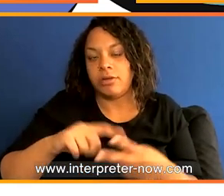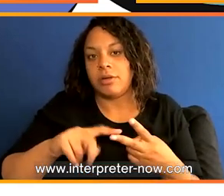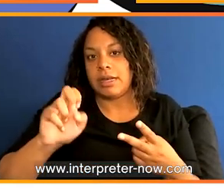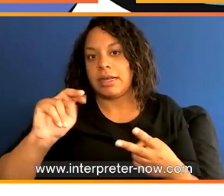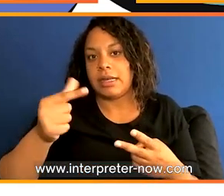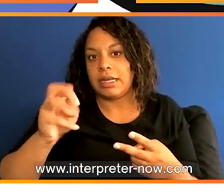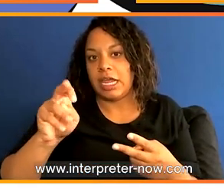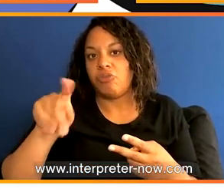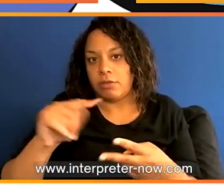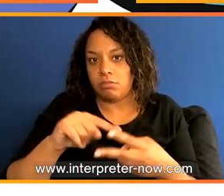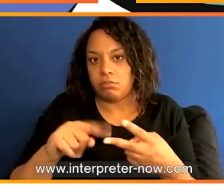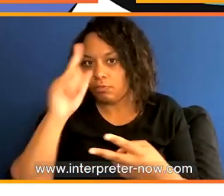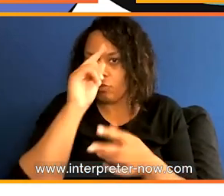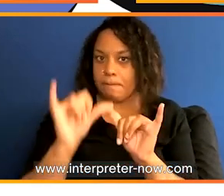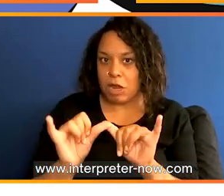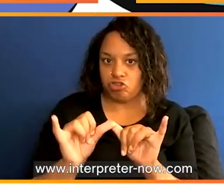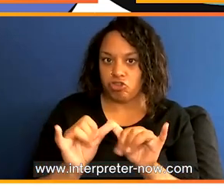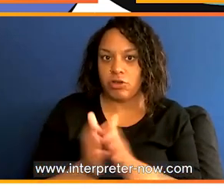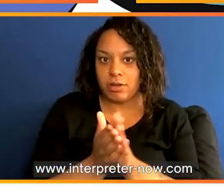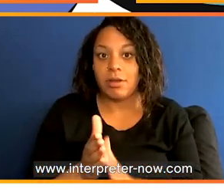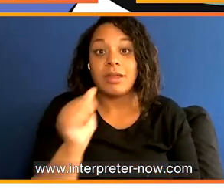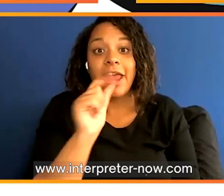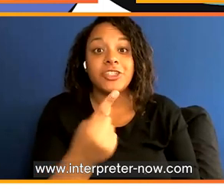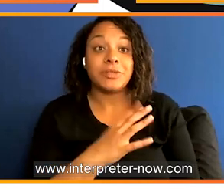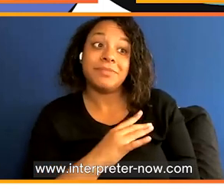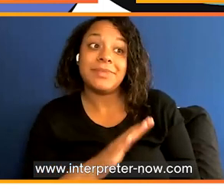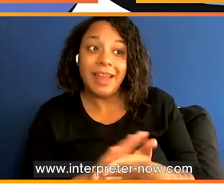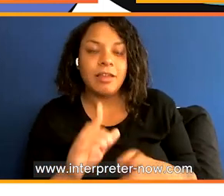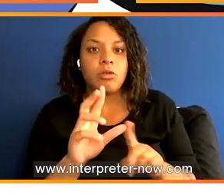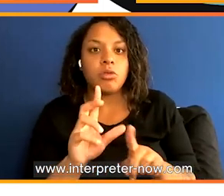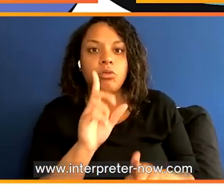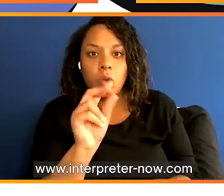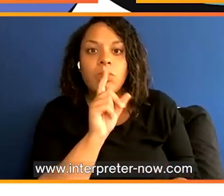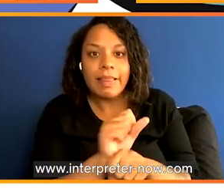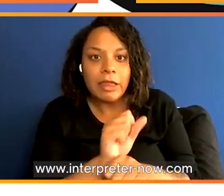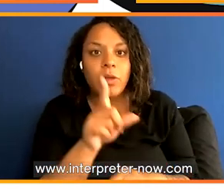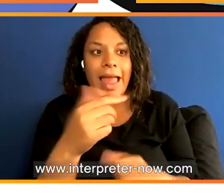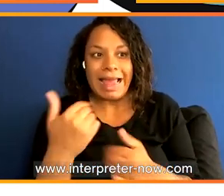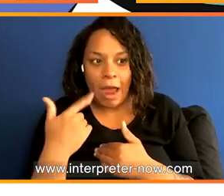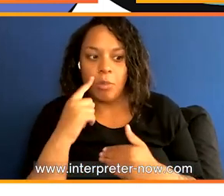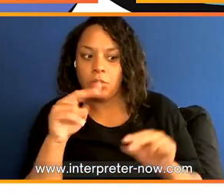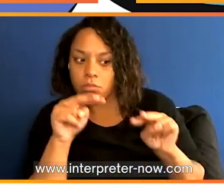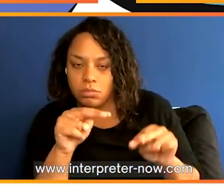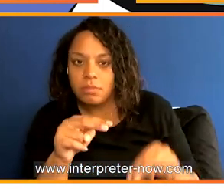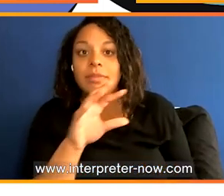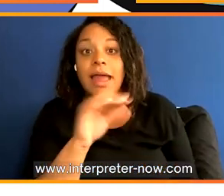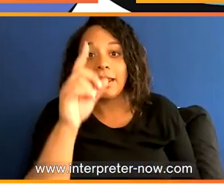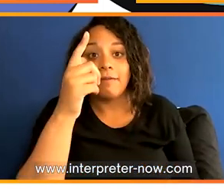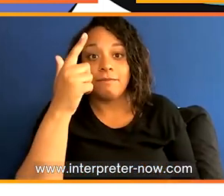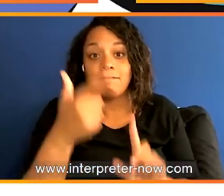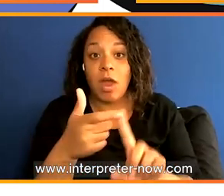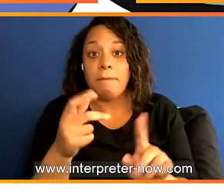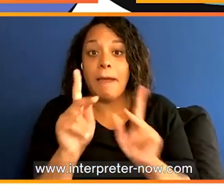and engagement, you know, retention and engagement as a measure for incentives. So it's not only, hey, it's a nice thing to do.